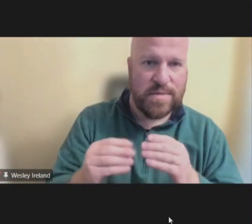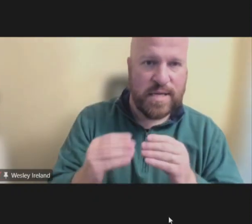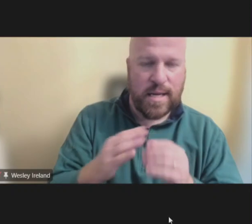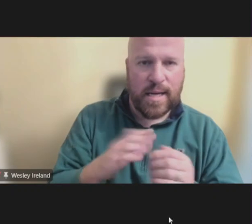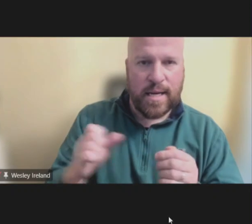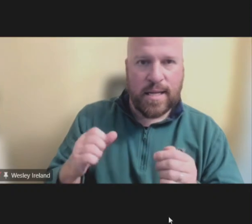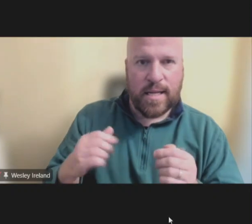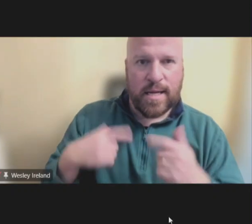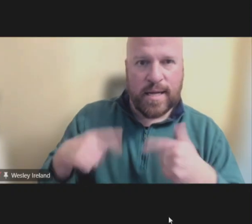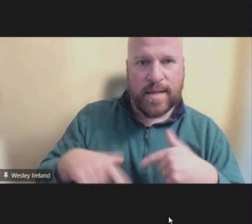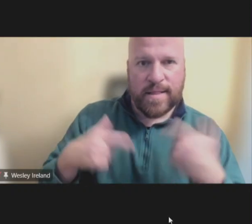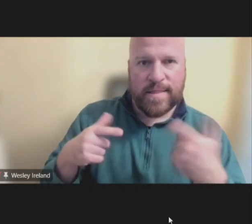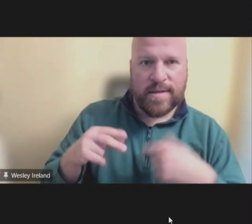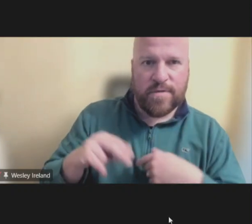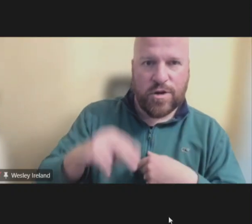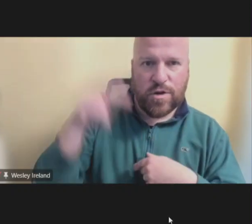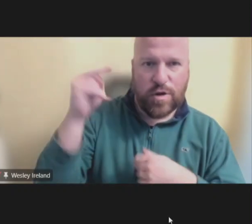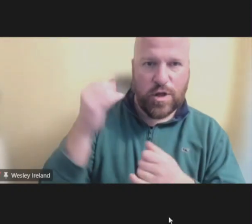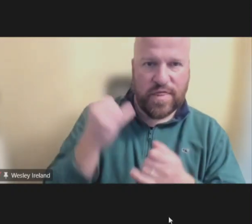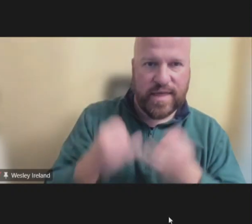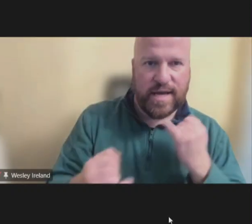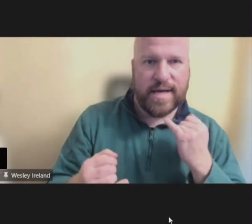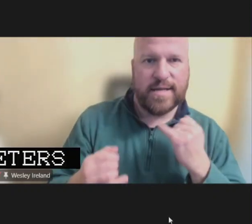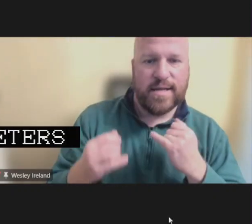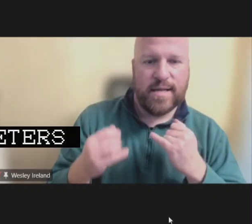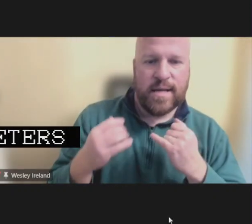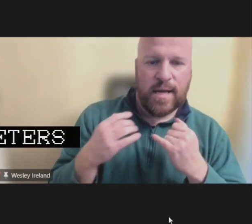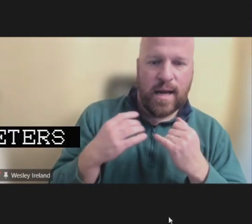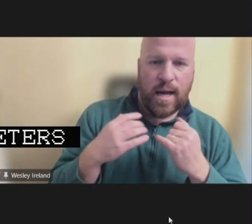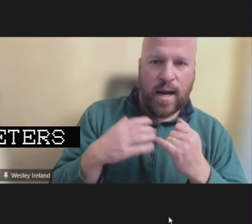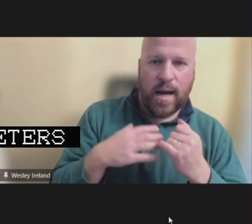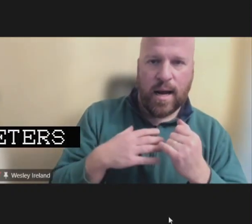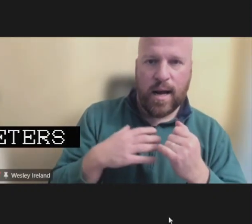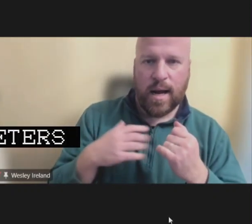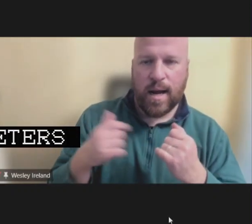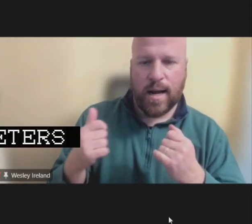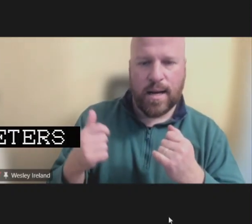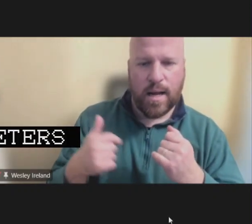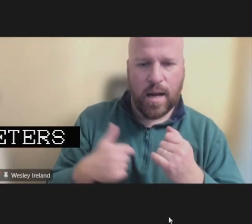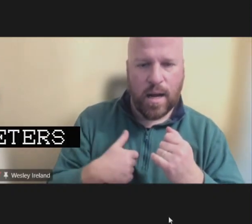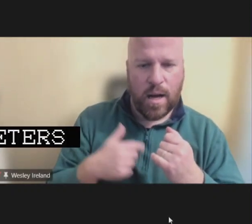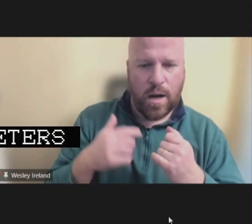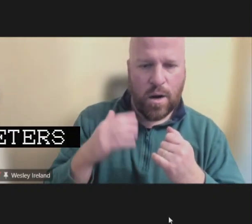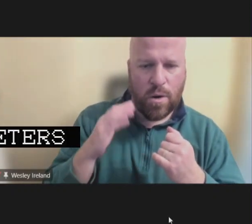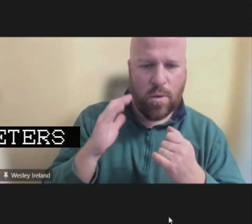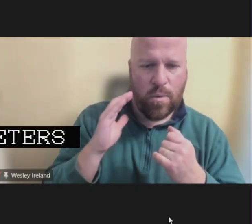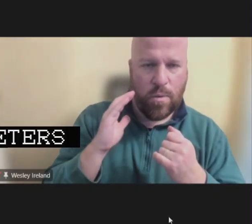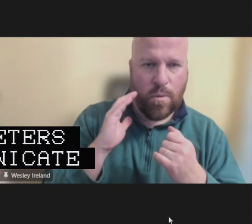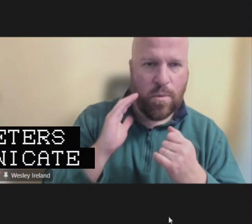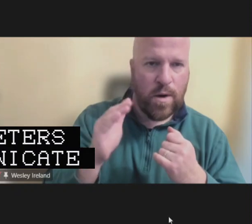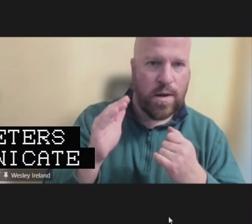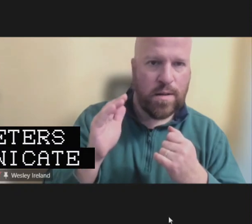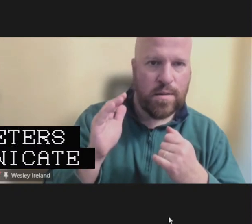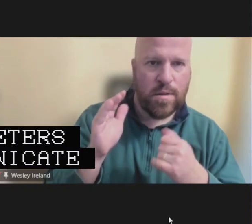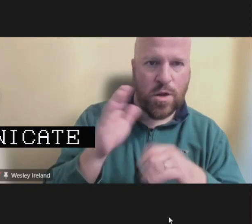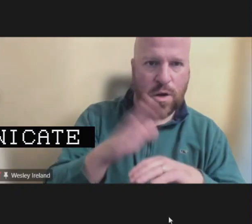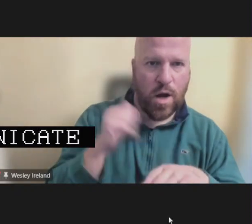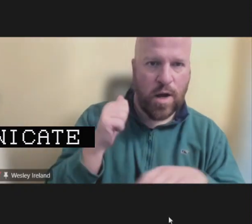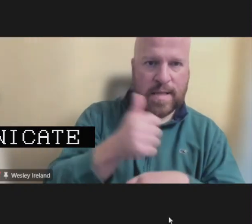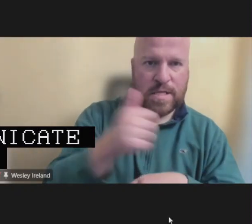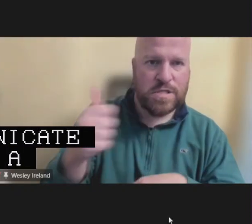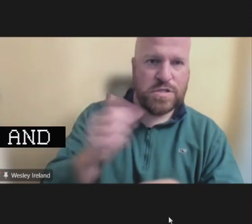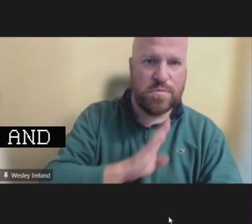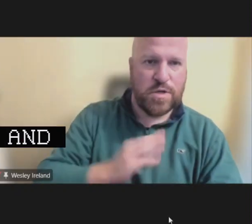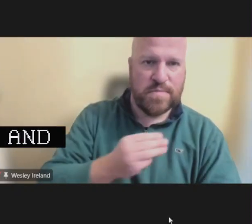I communicate in American Sign Language, and they will be communicating in English while they interpret.